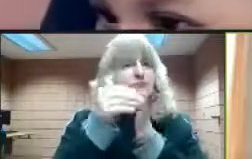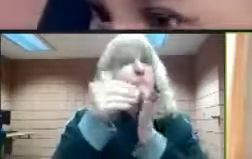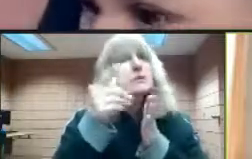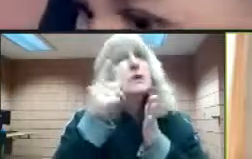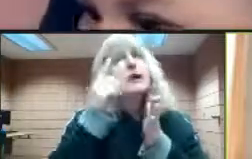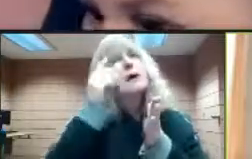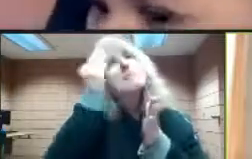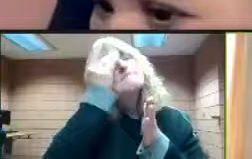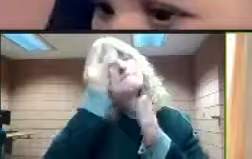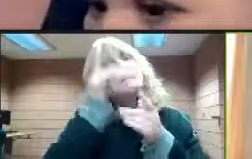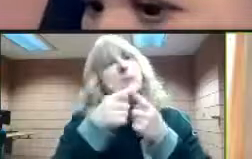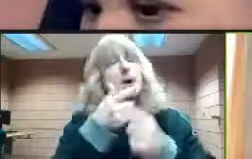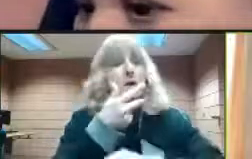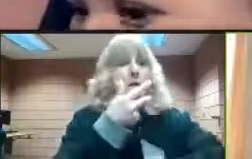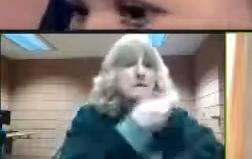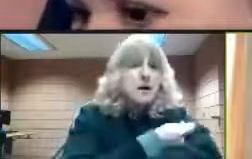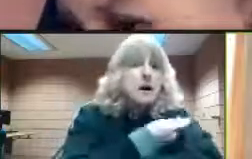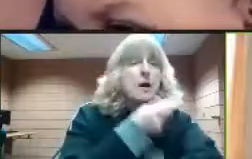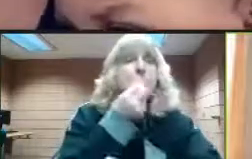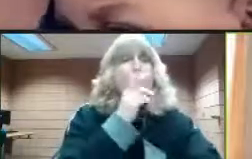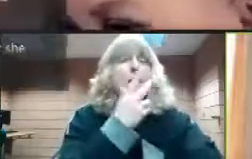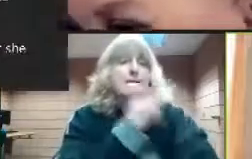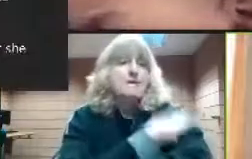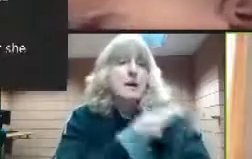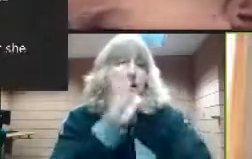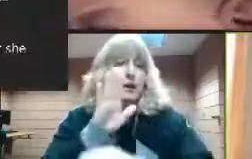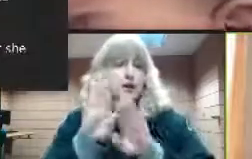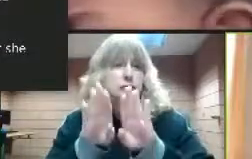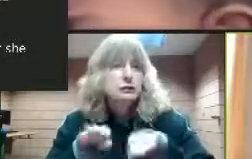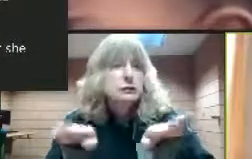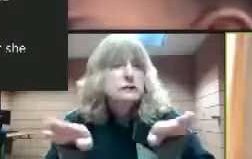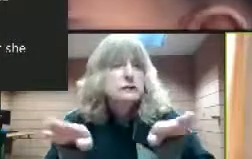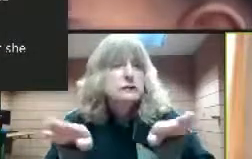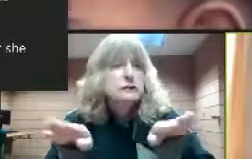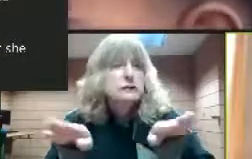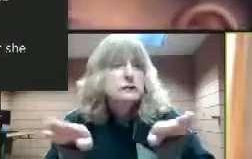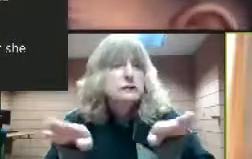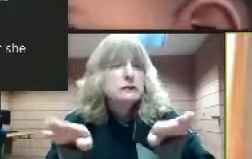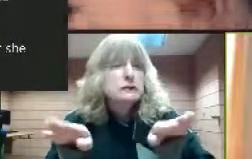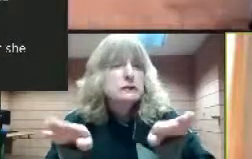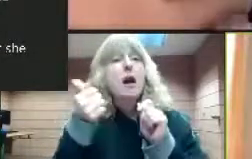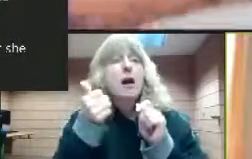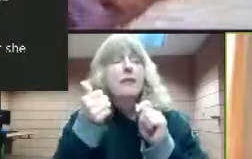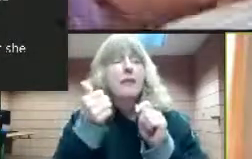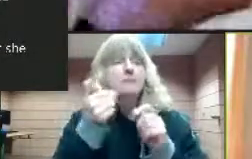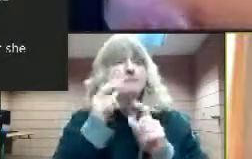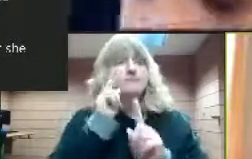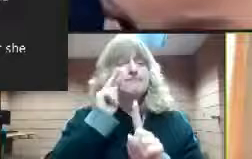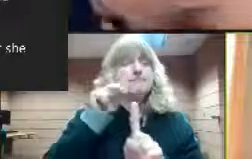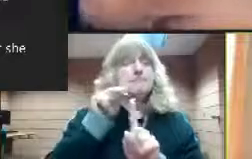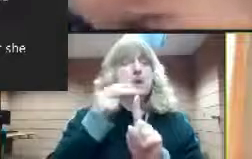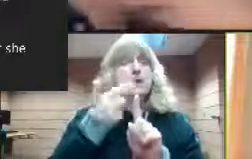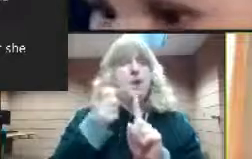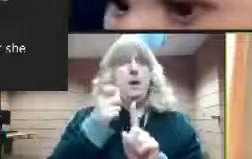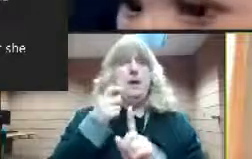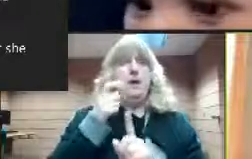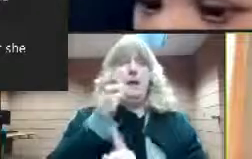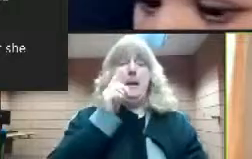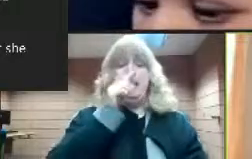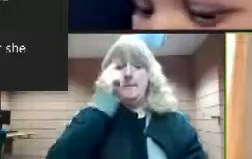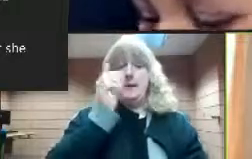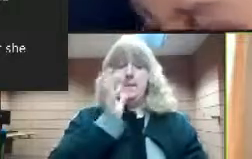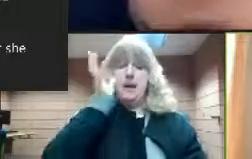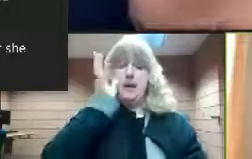also vaccinating their children. Another thing about being a Black parent is that I know that I'm